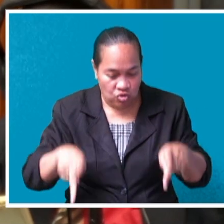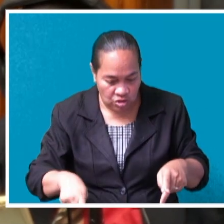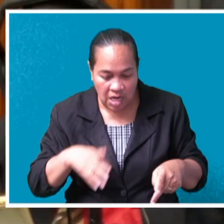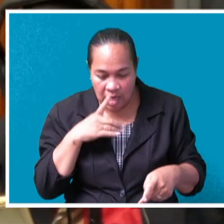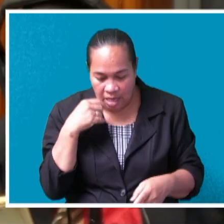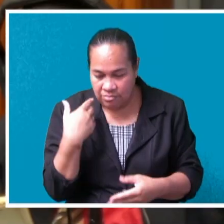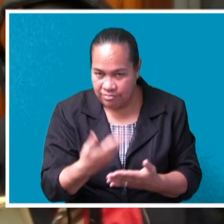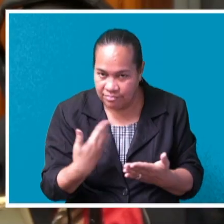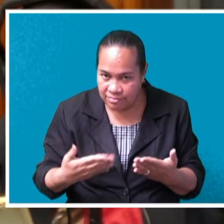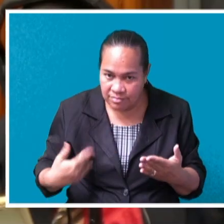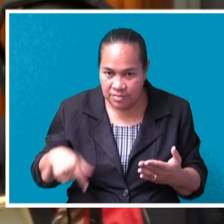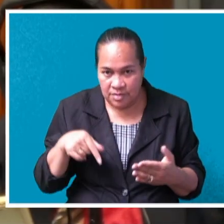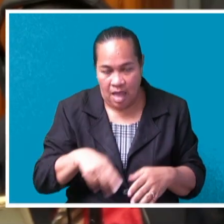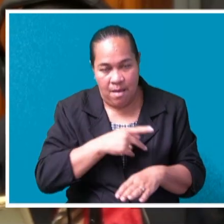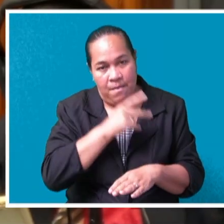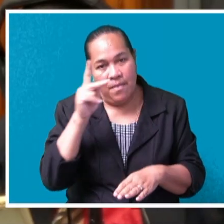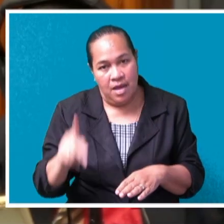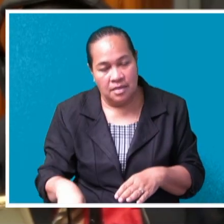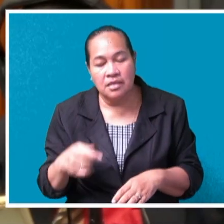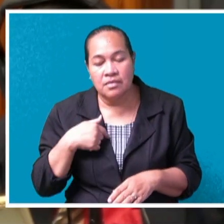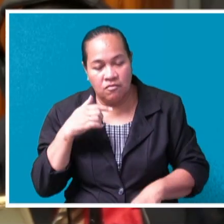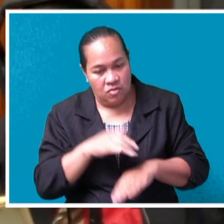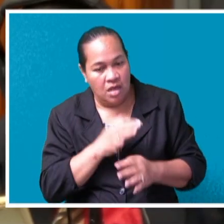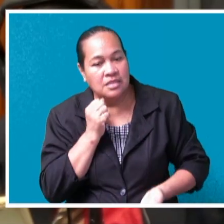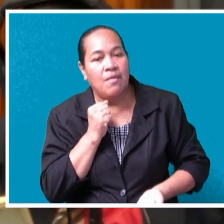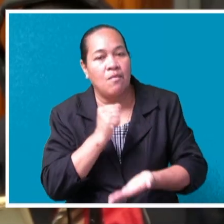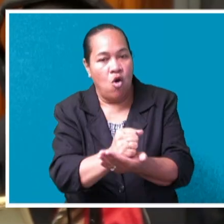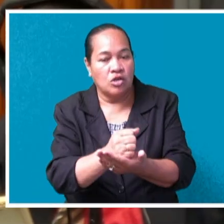House, and I support the motion to thank His